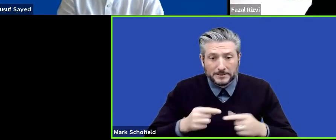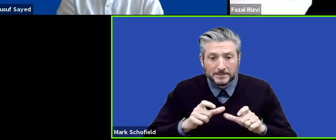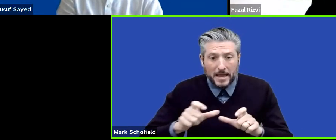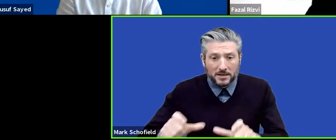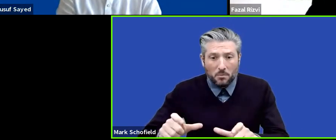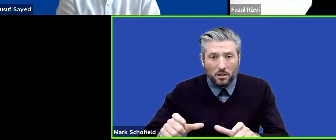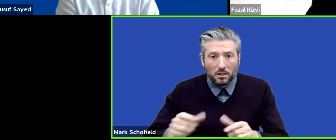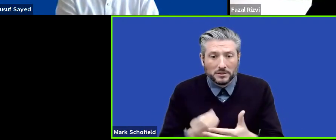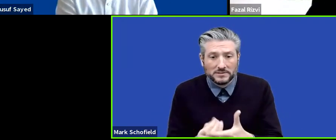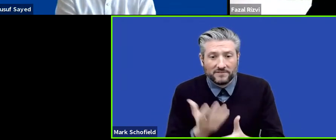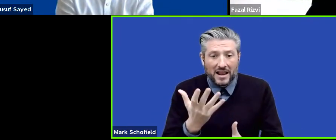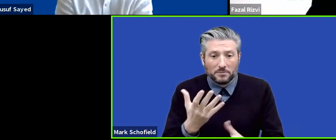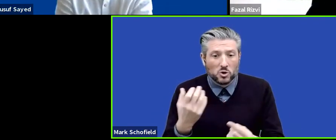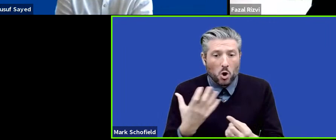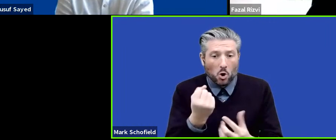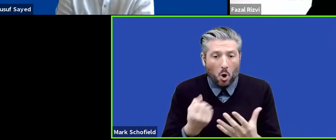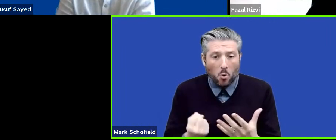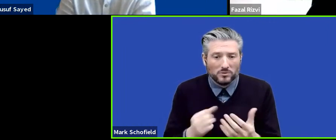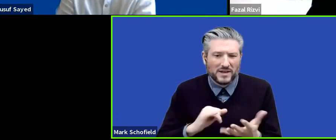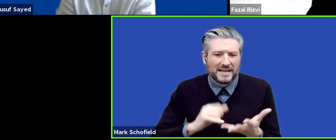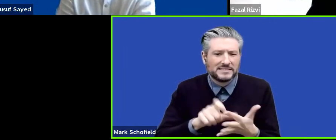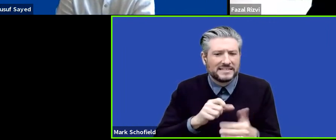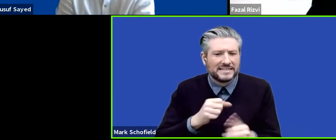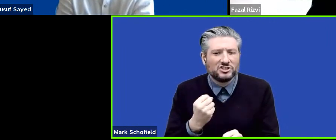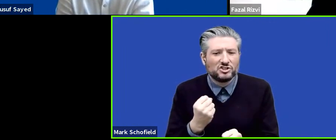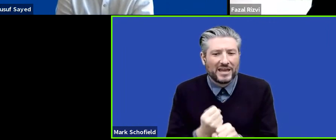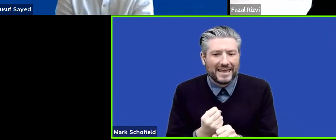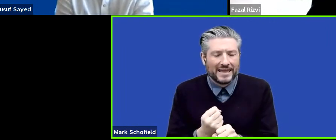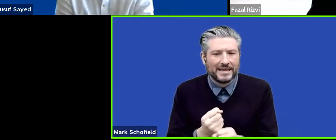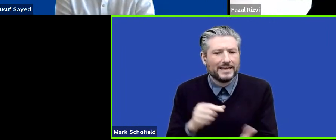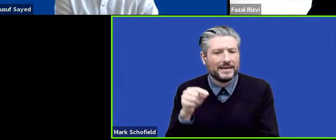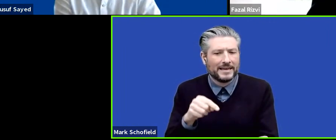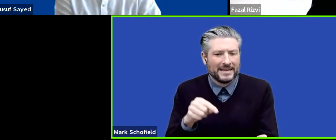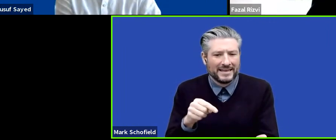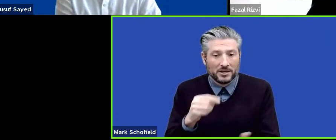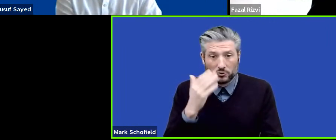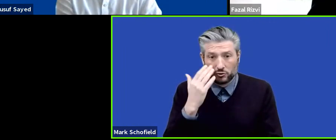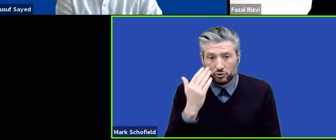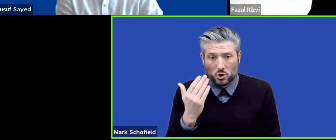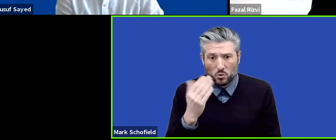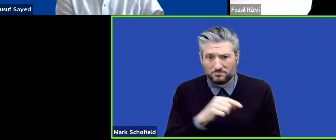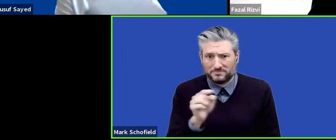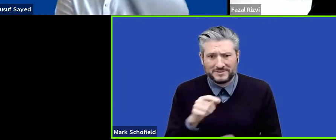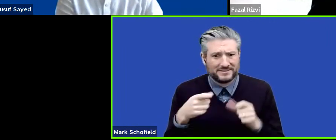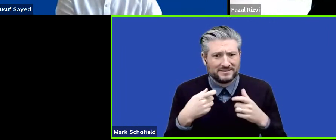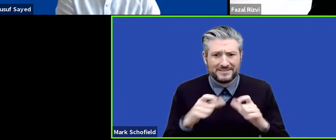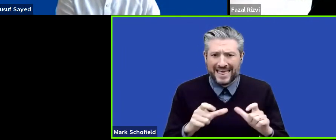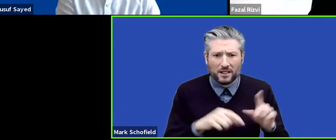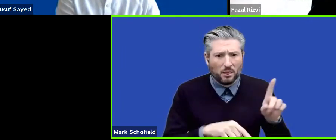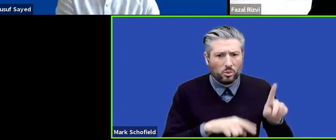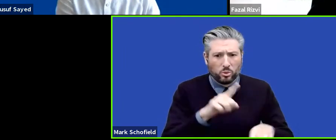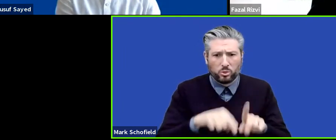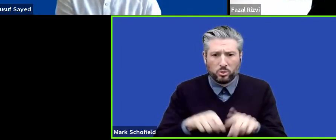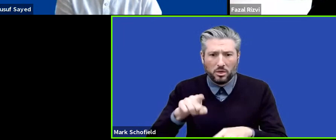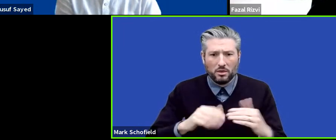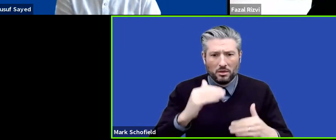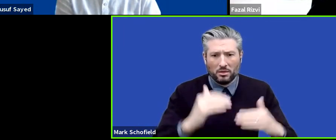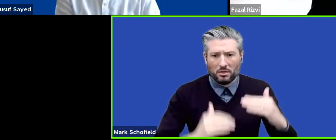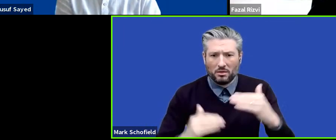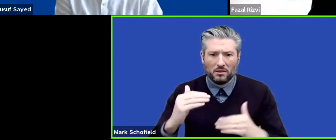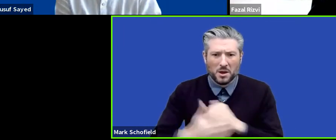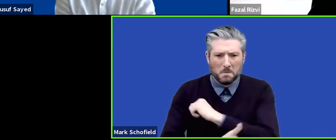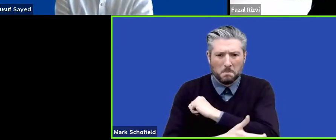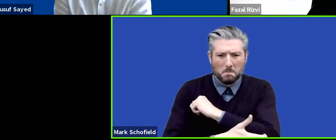sense, it's a telling story of the fault lines of inequality and poverty in particular.